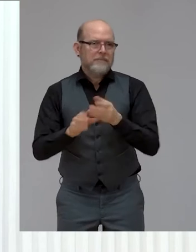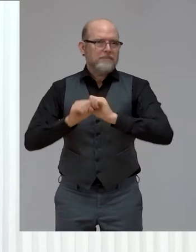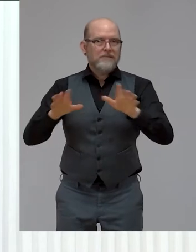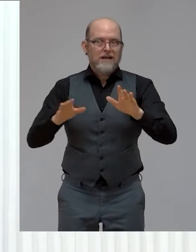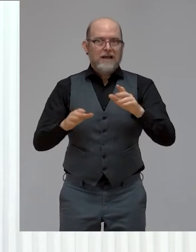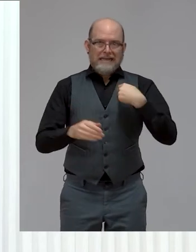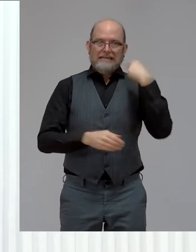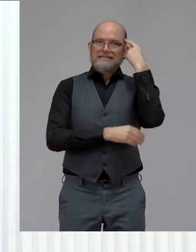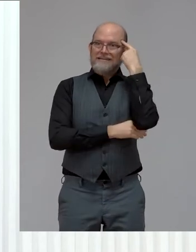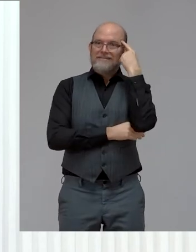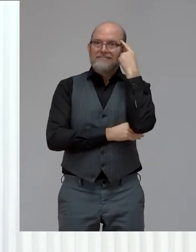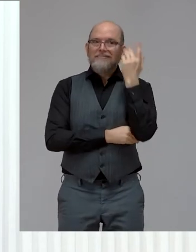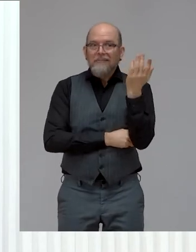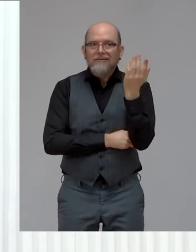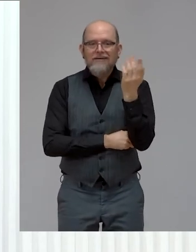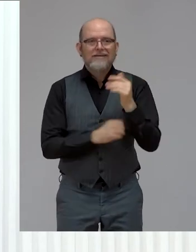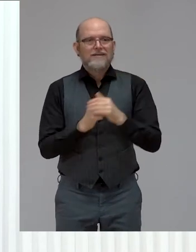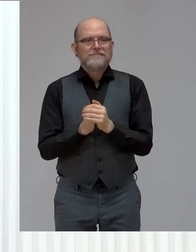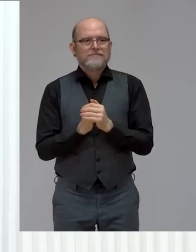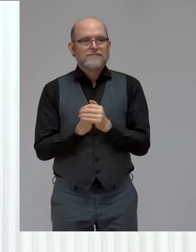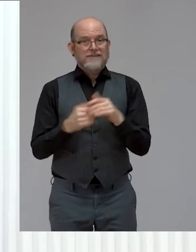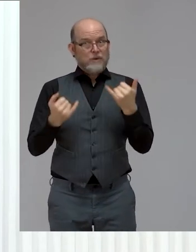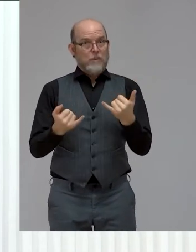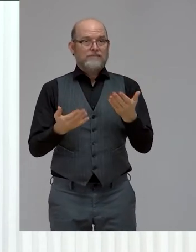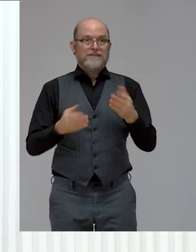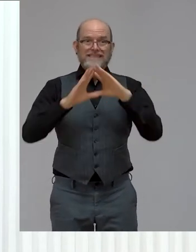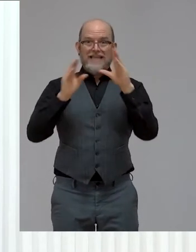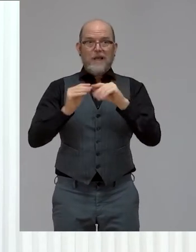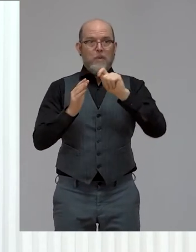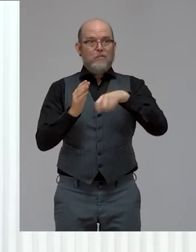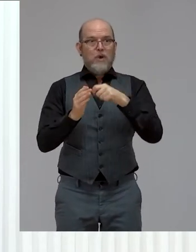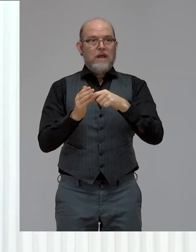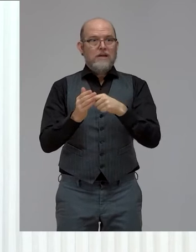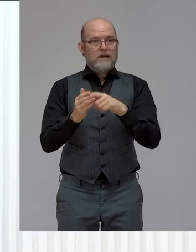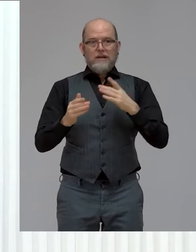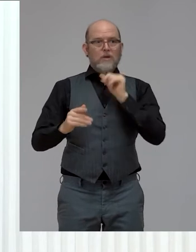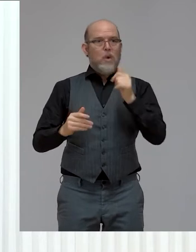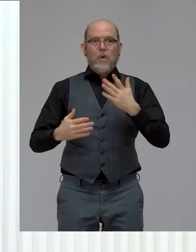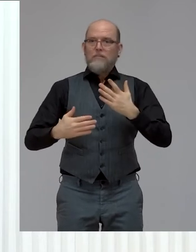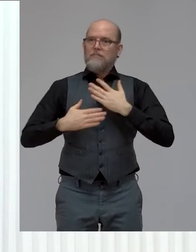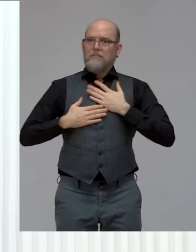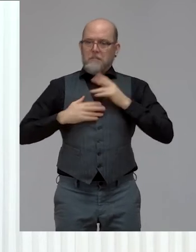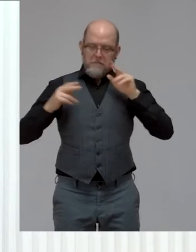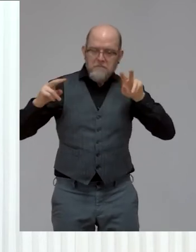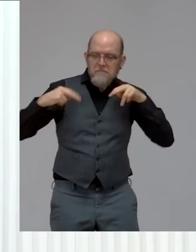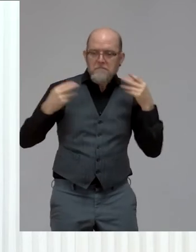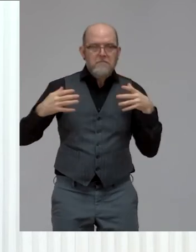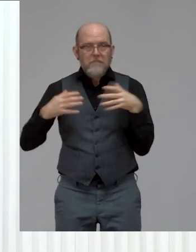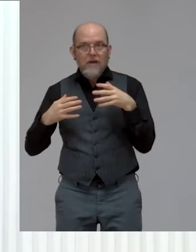the Zero Project is not about us. It is all about you. It is about